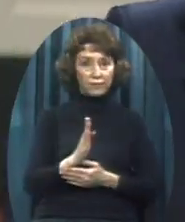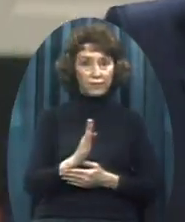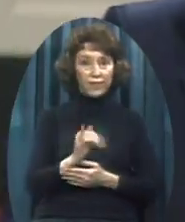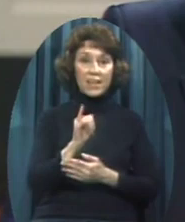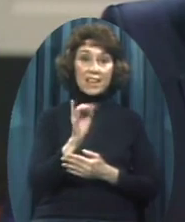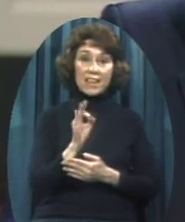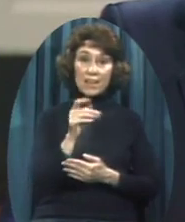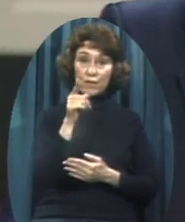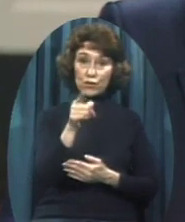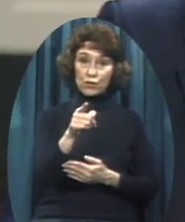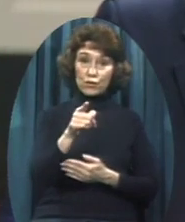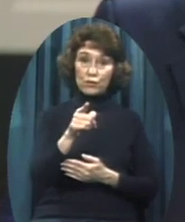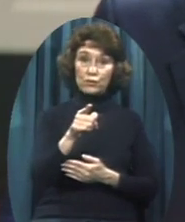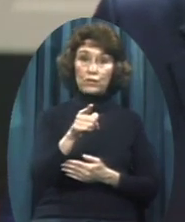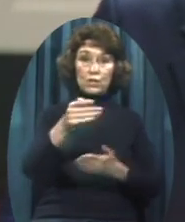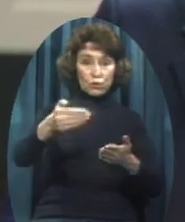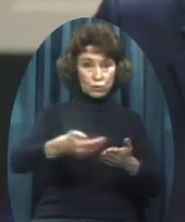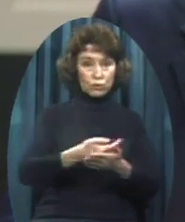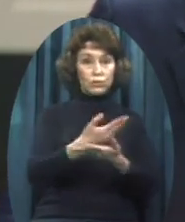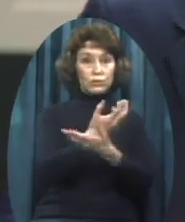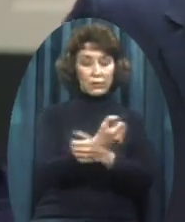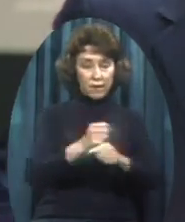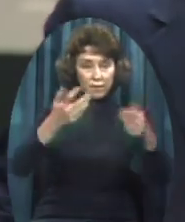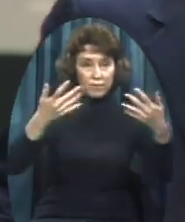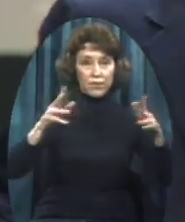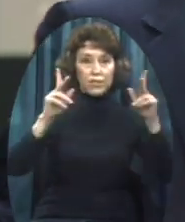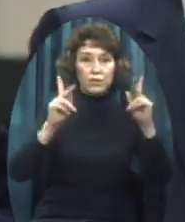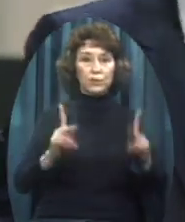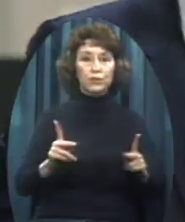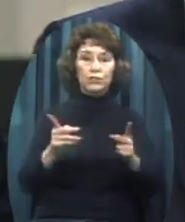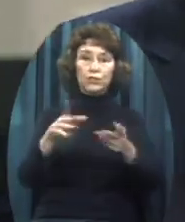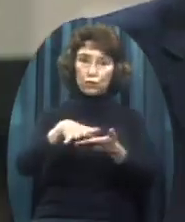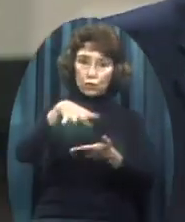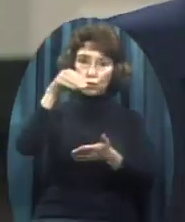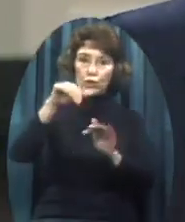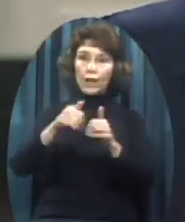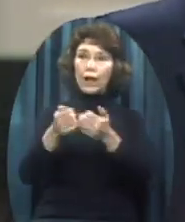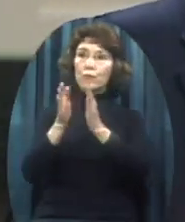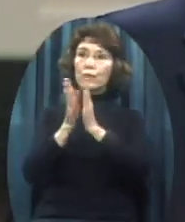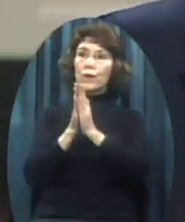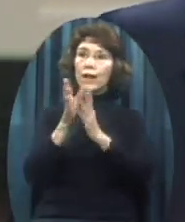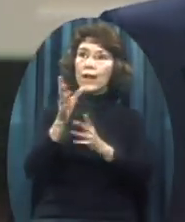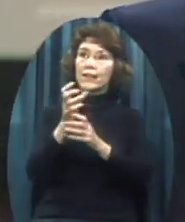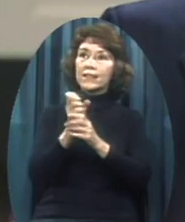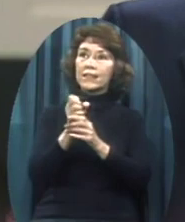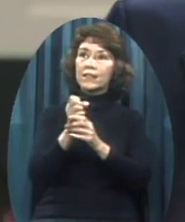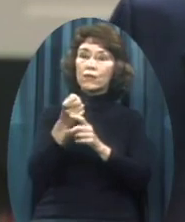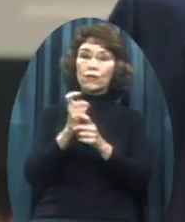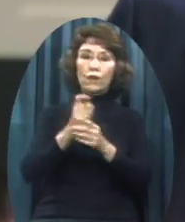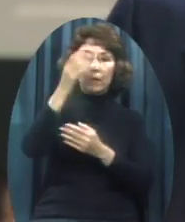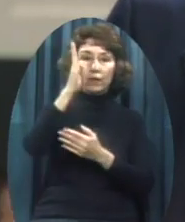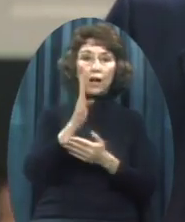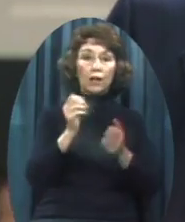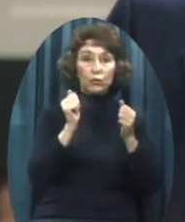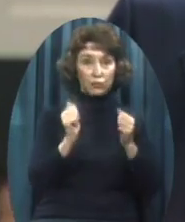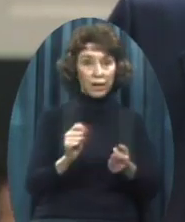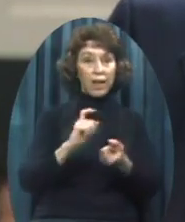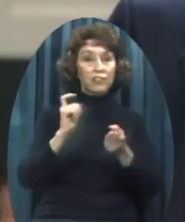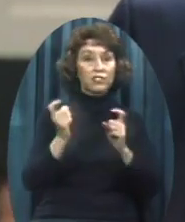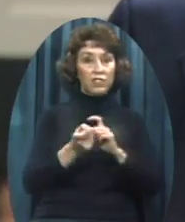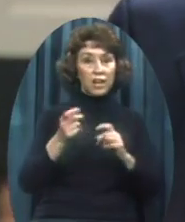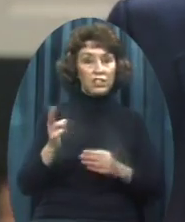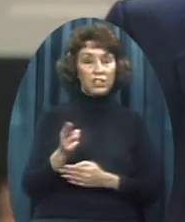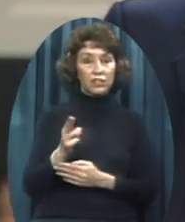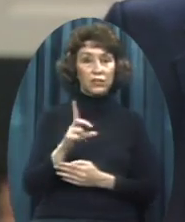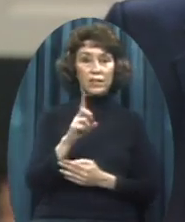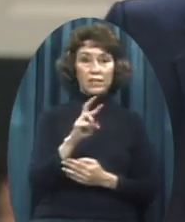can learn how to pray and get things from God, you can change the course of history. Dr. Francis Schaeffer